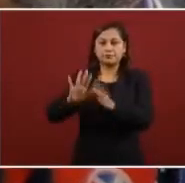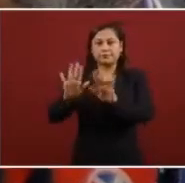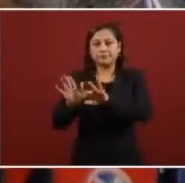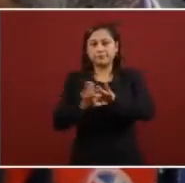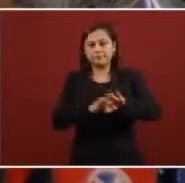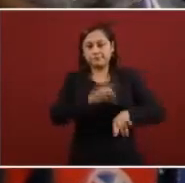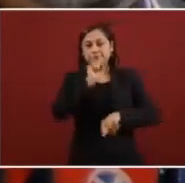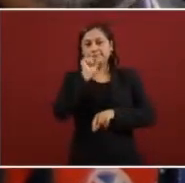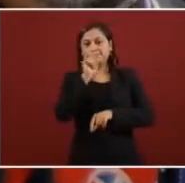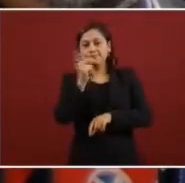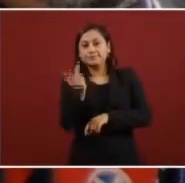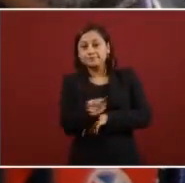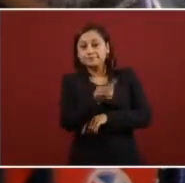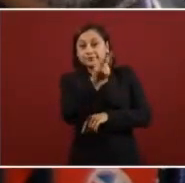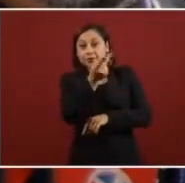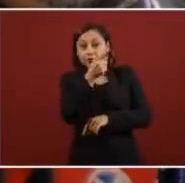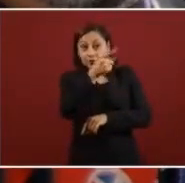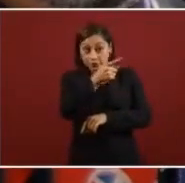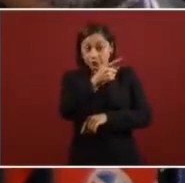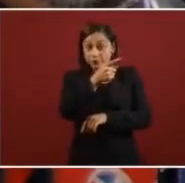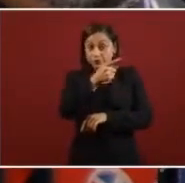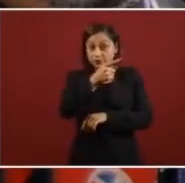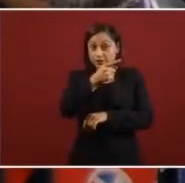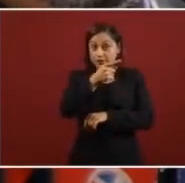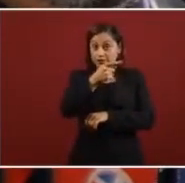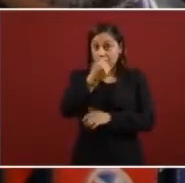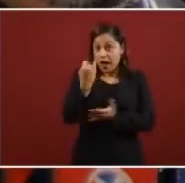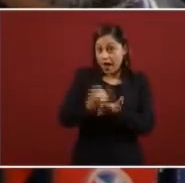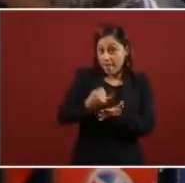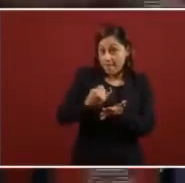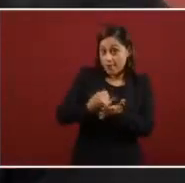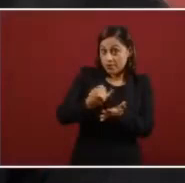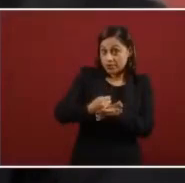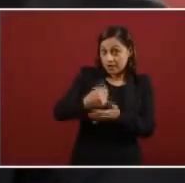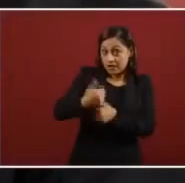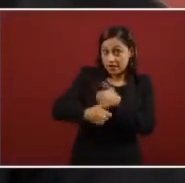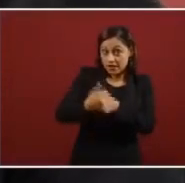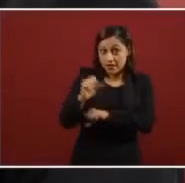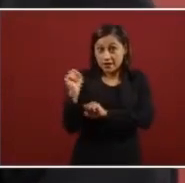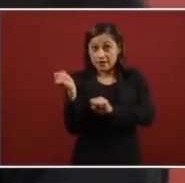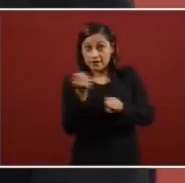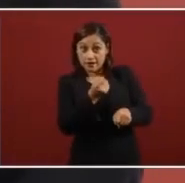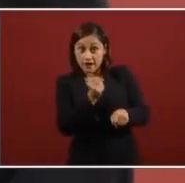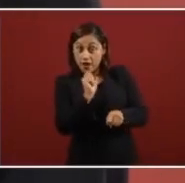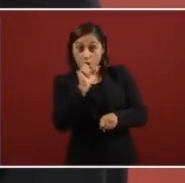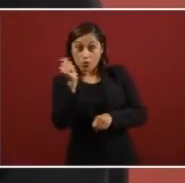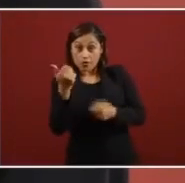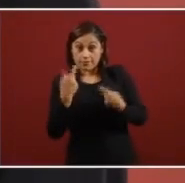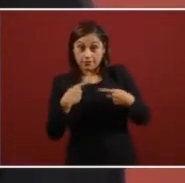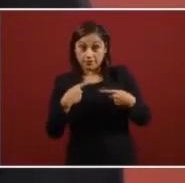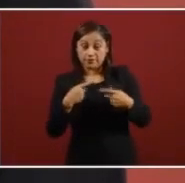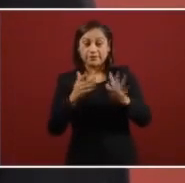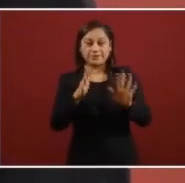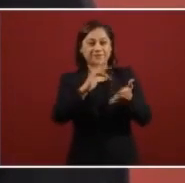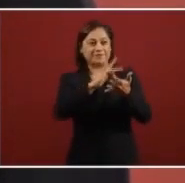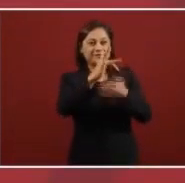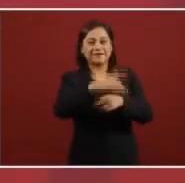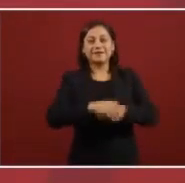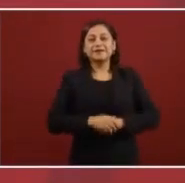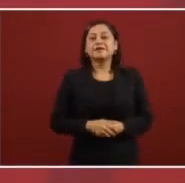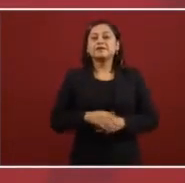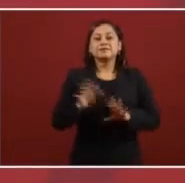regarding, did you bet? And did you make any bets with anyone? No, regarding,